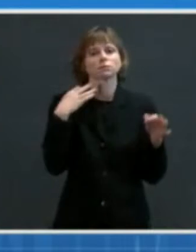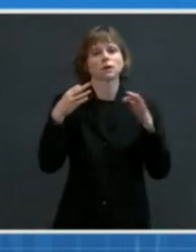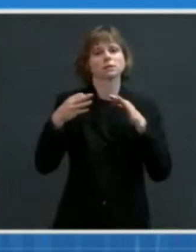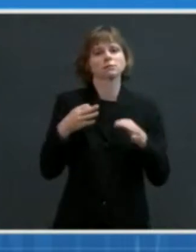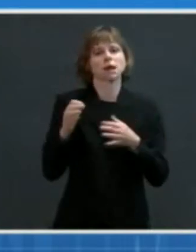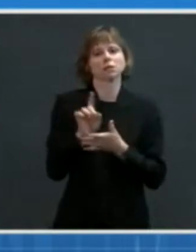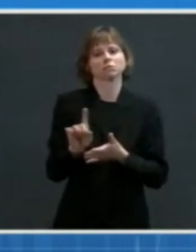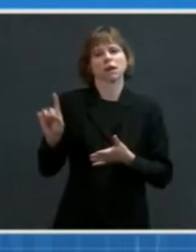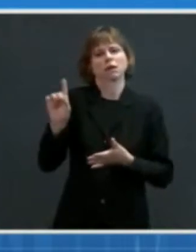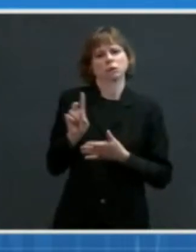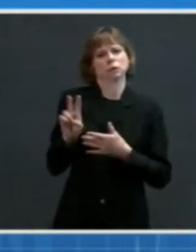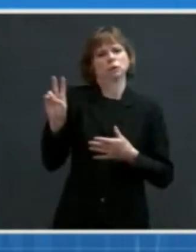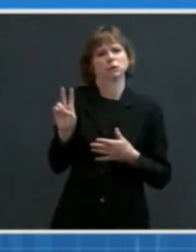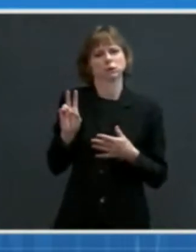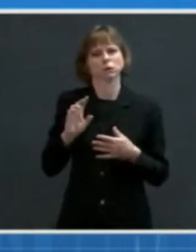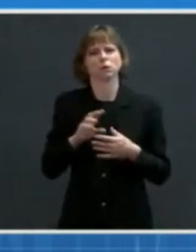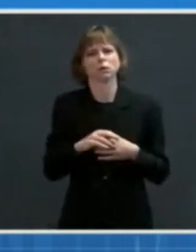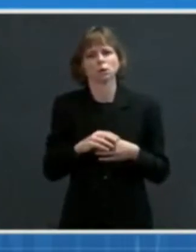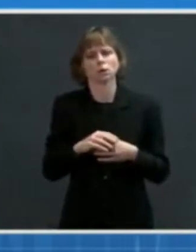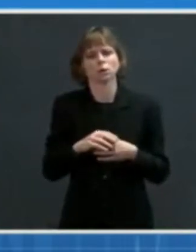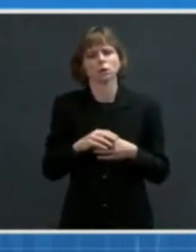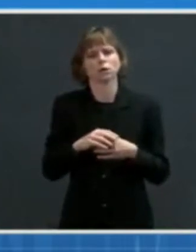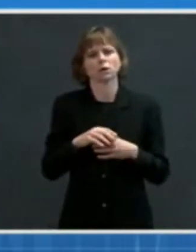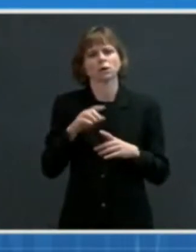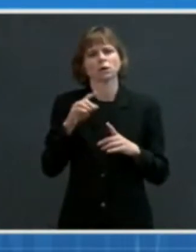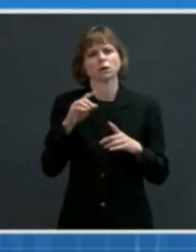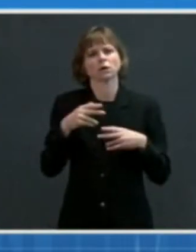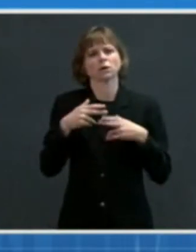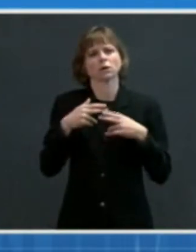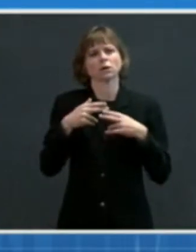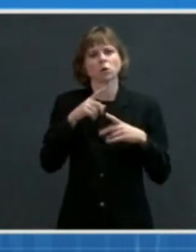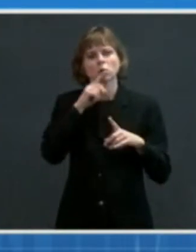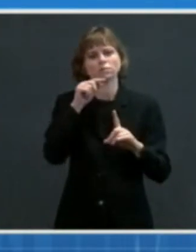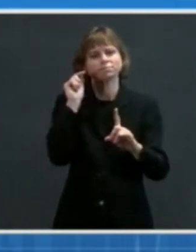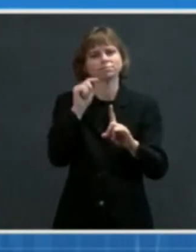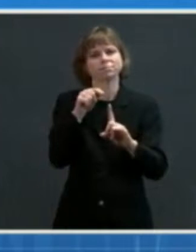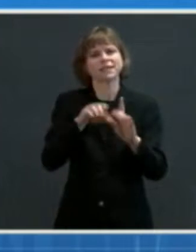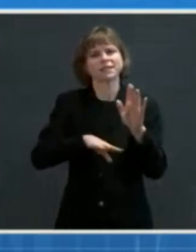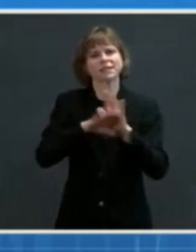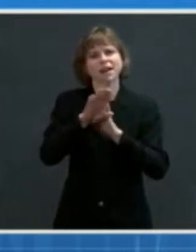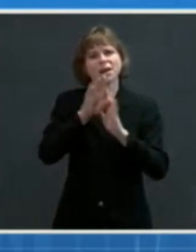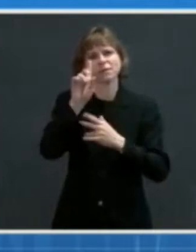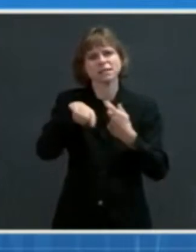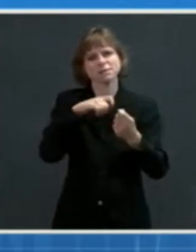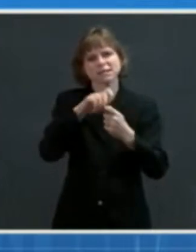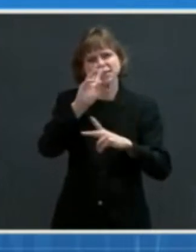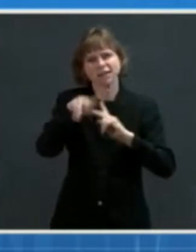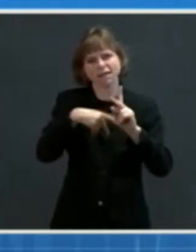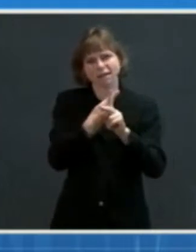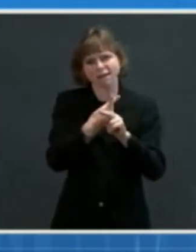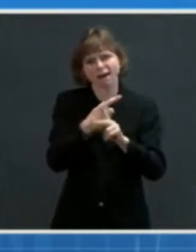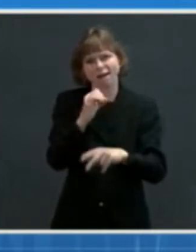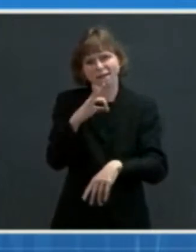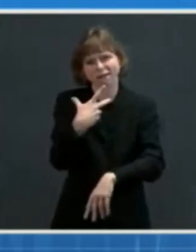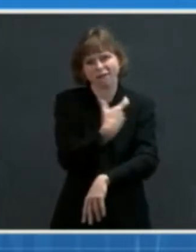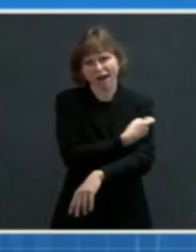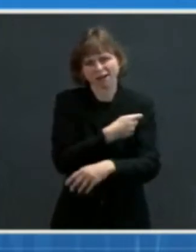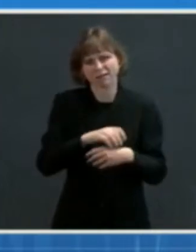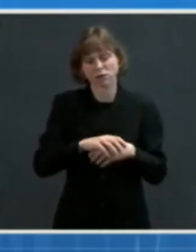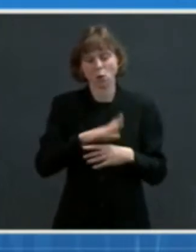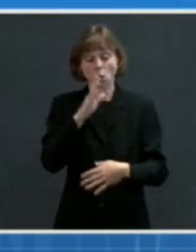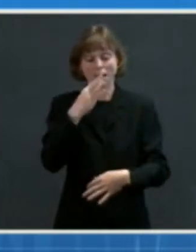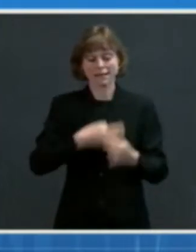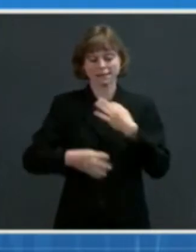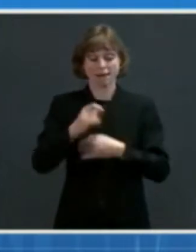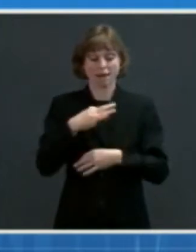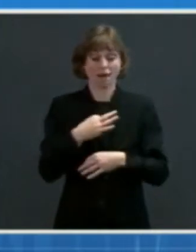week or so ago, was namely develop a variant-specific vaccine. So instead of boosting